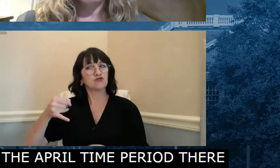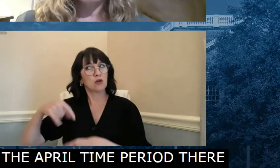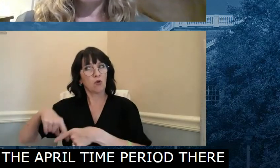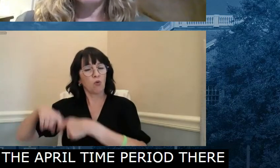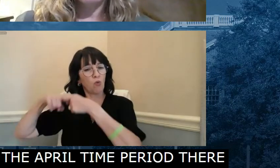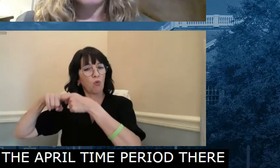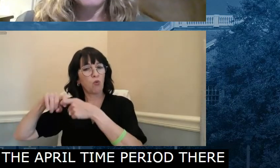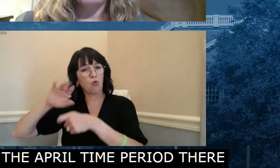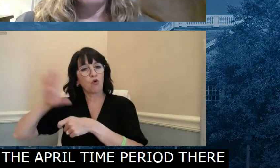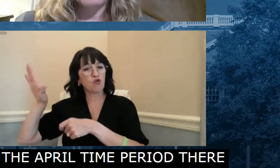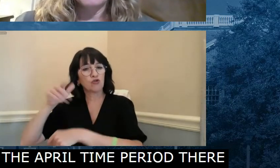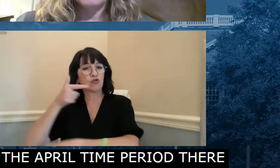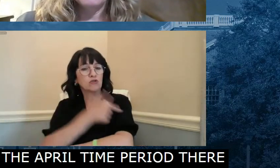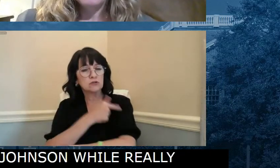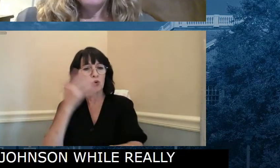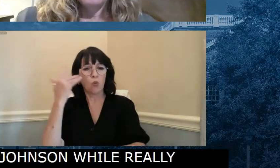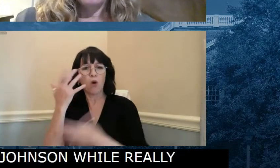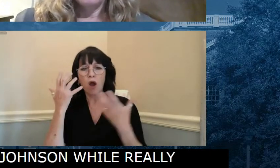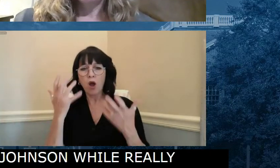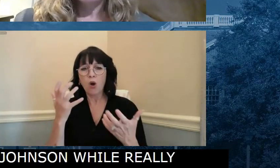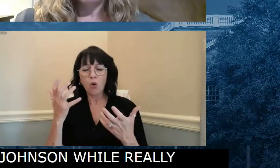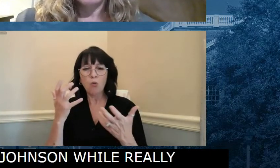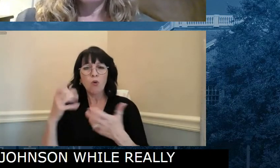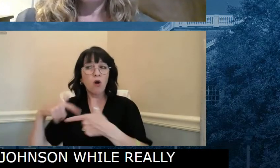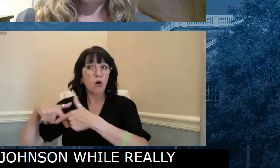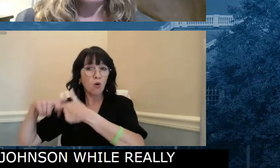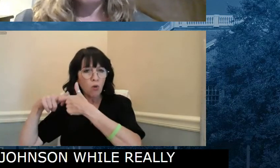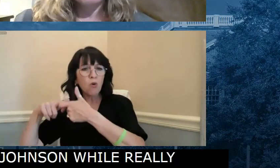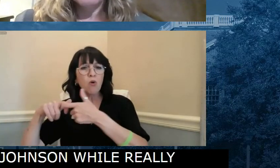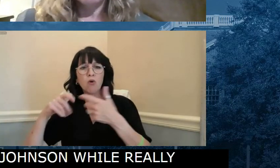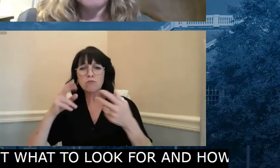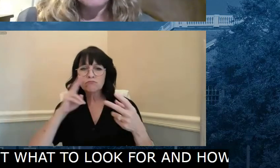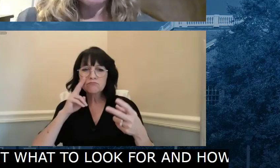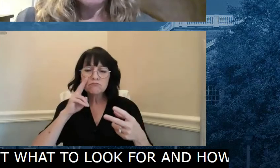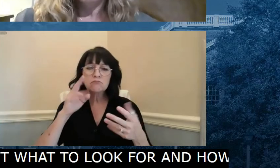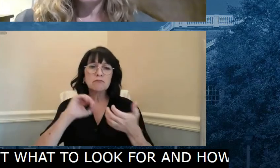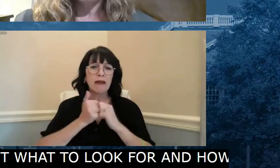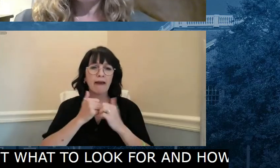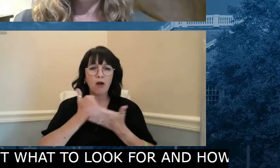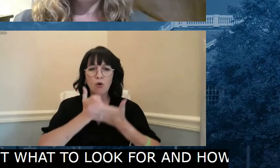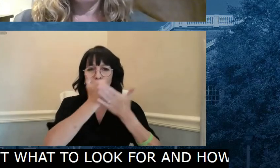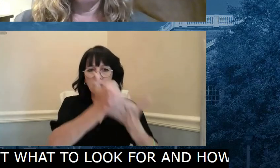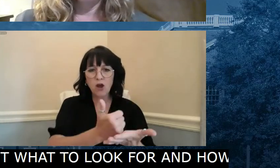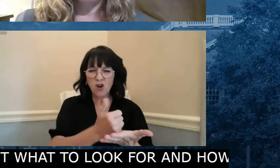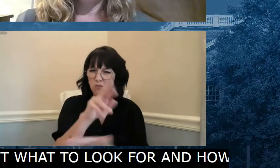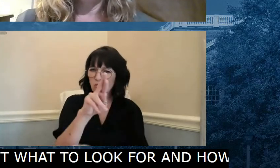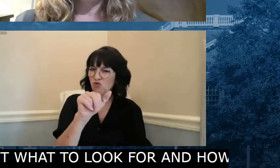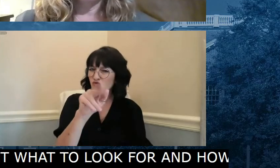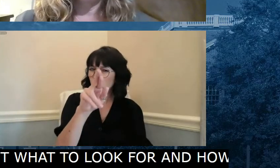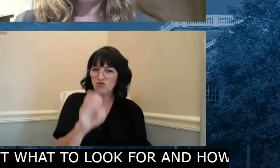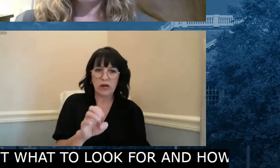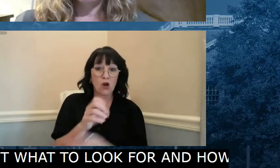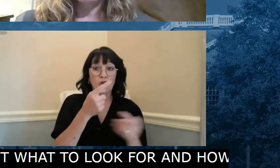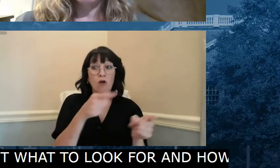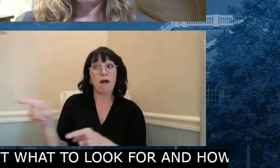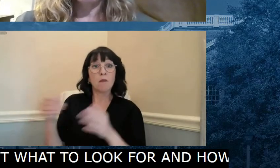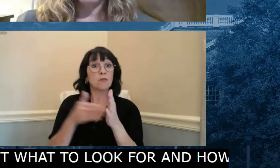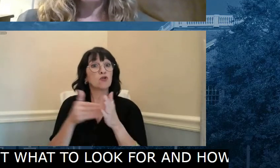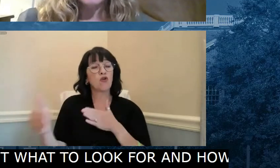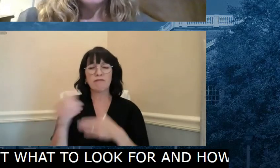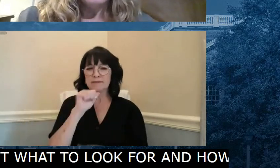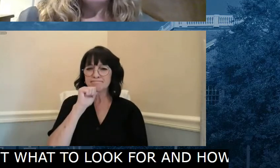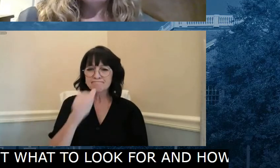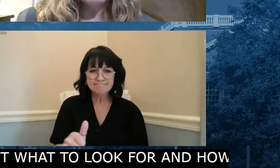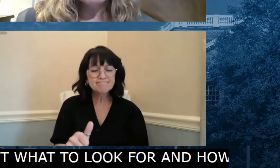taught what to look for and how to treat it. So again, it's very rare, but it is continuing to be